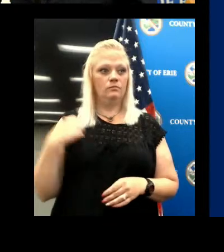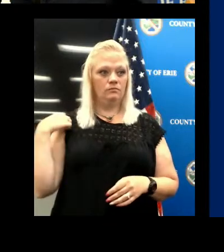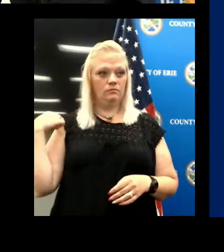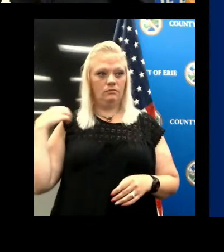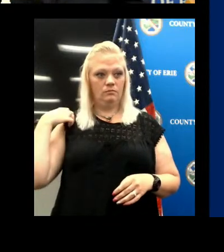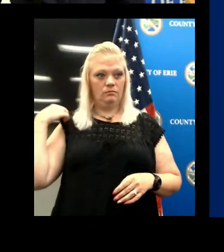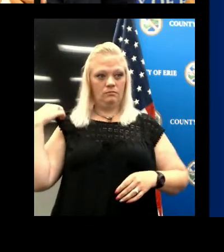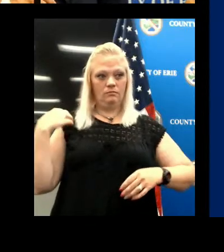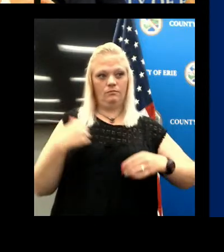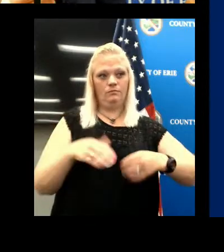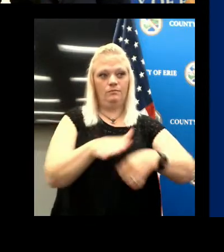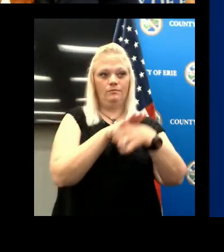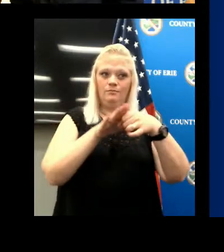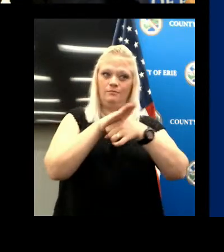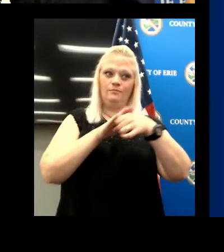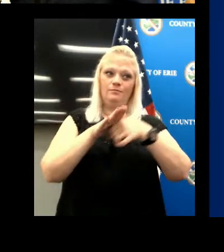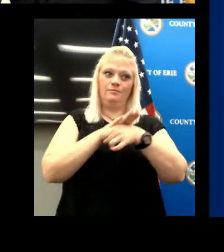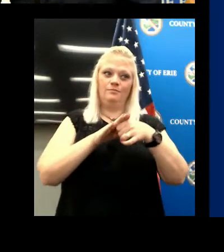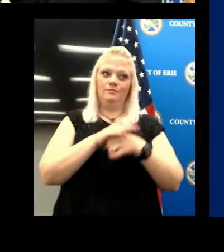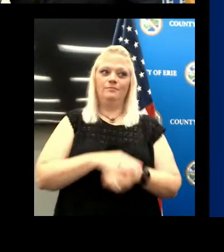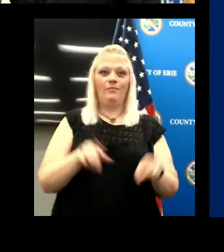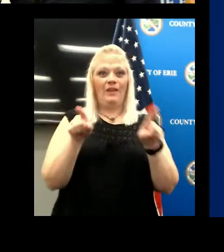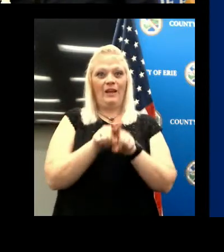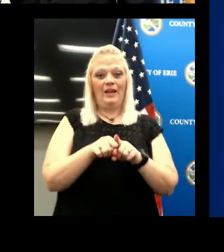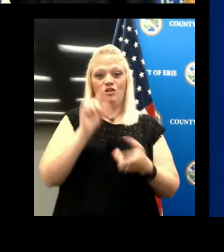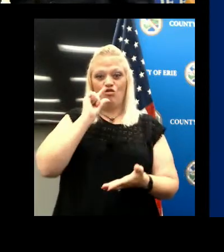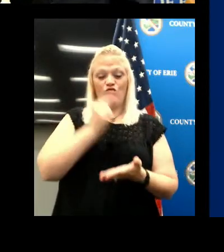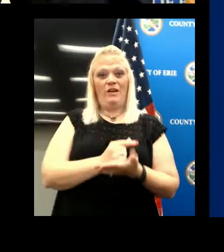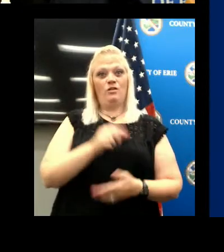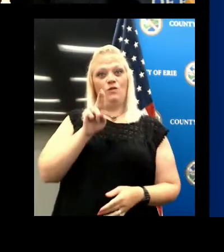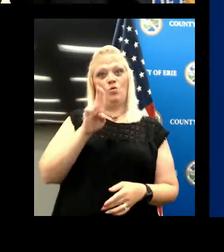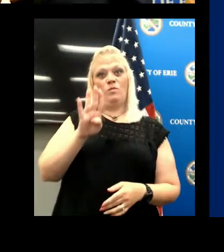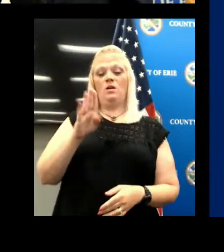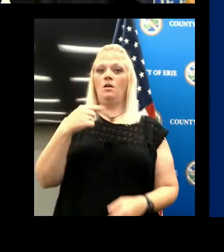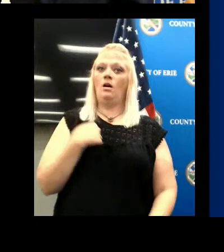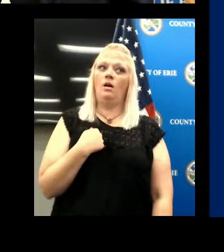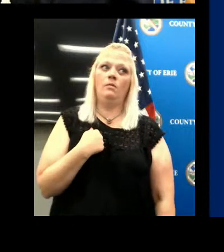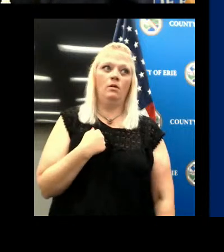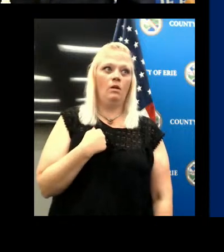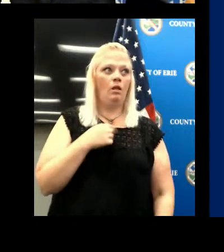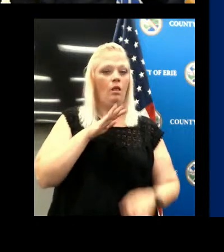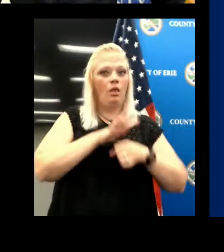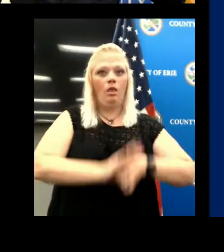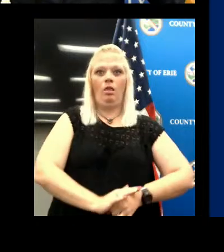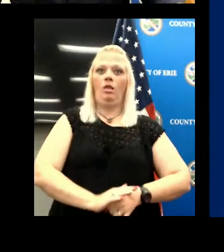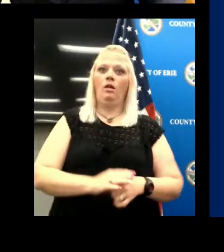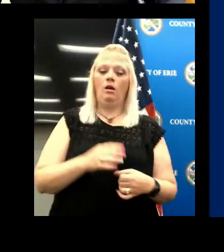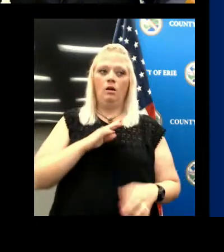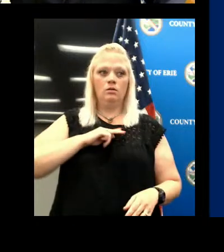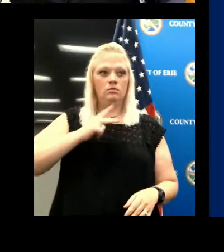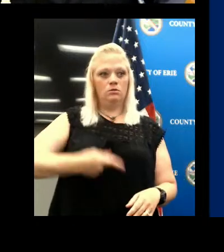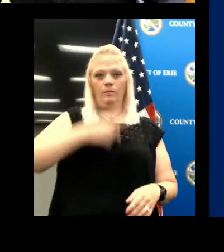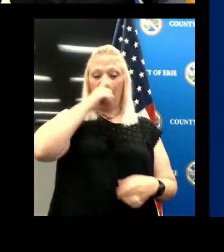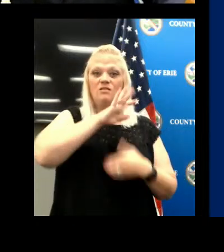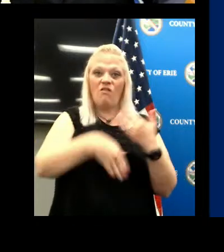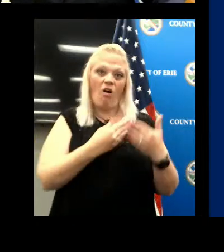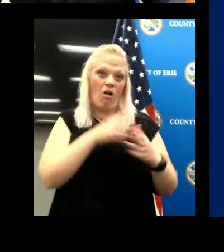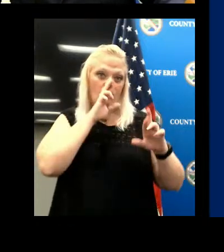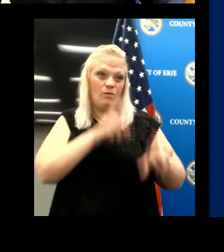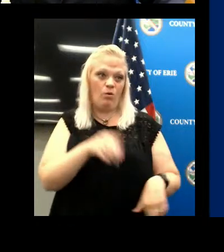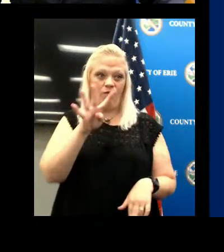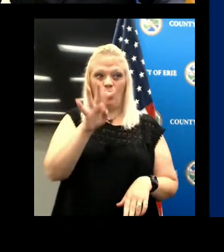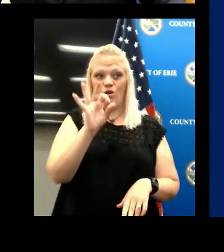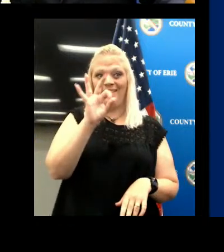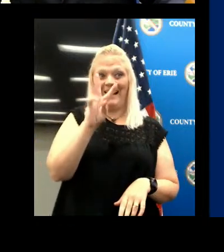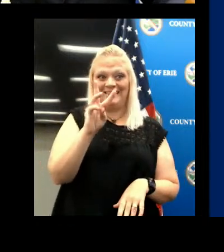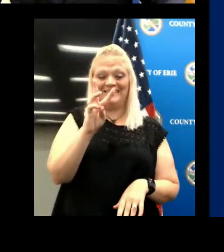The location. As a UB grad, this distresses me because of all cases reported last week, there were